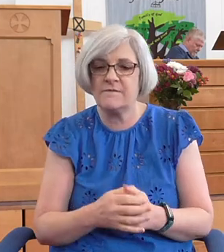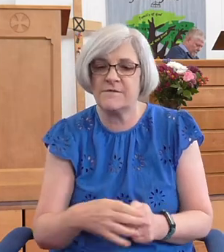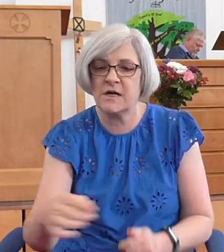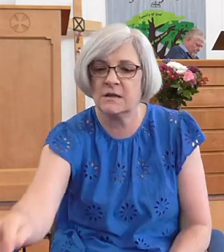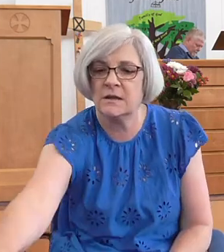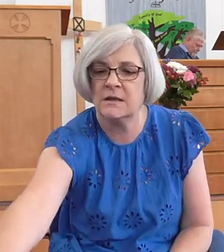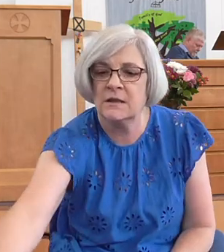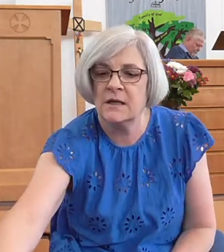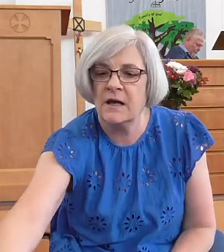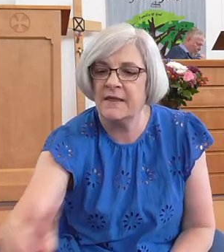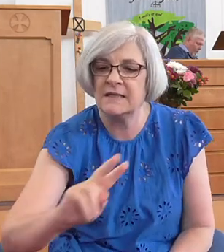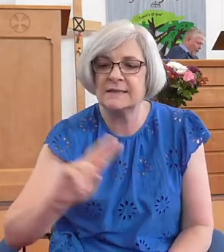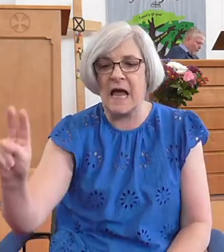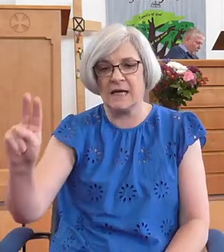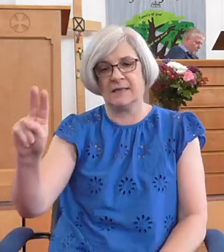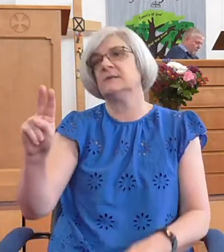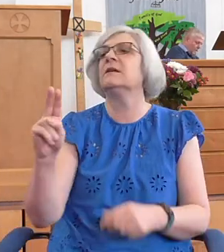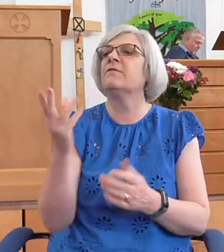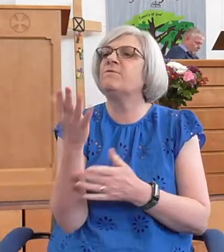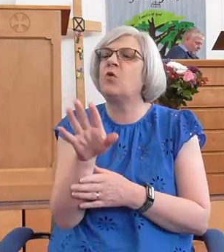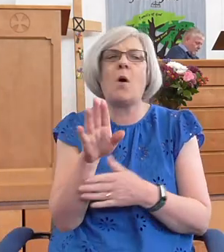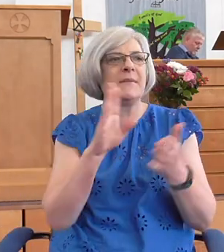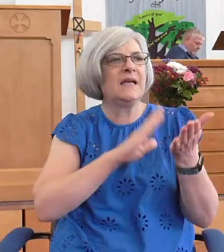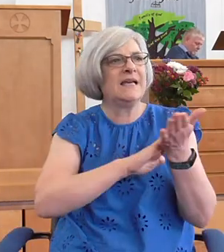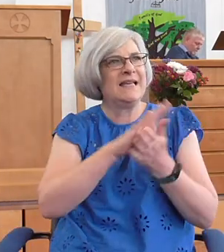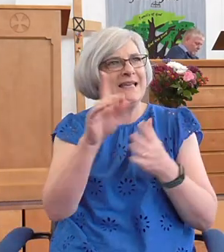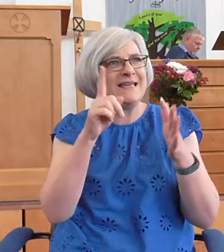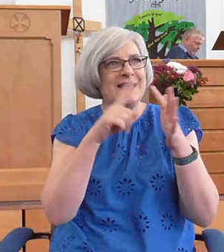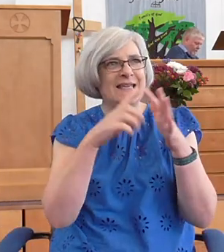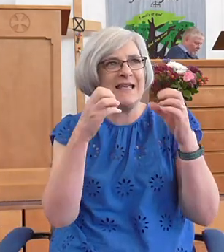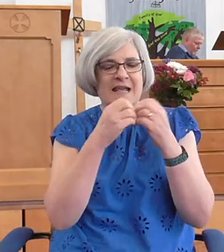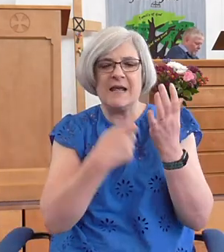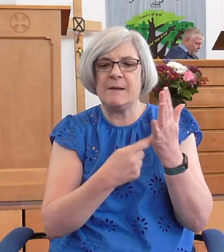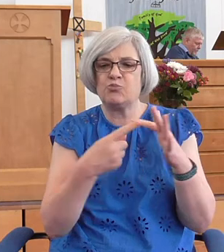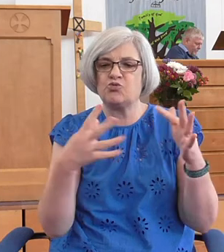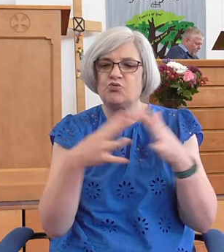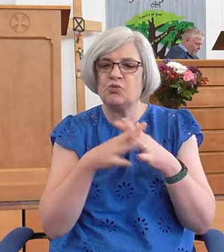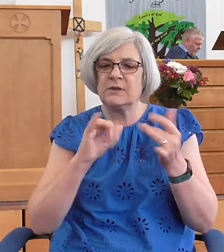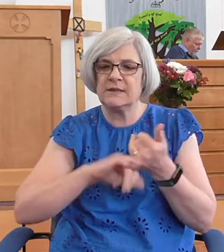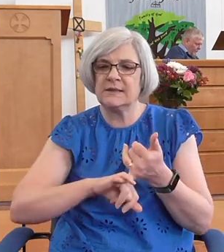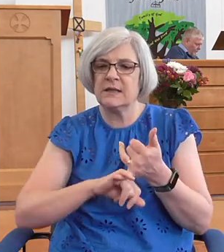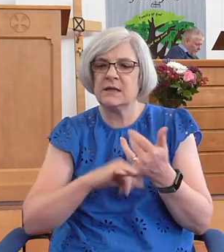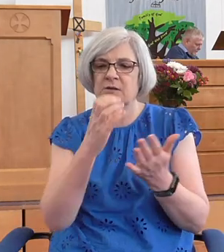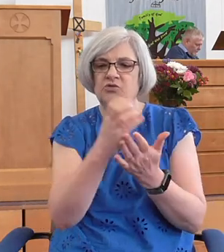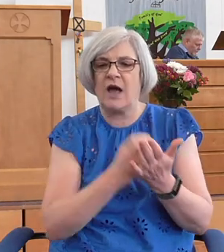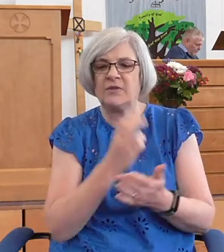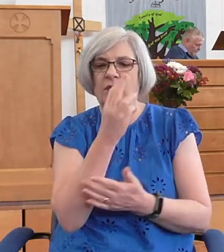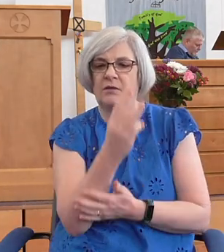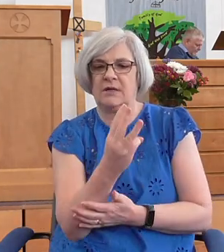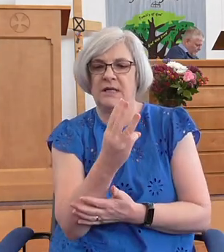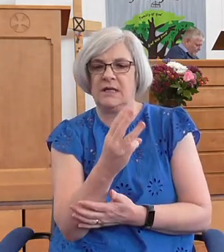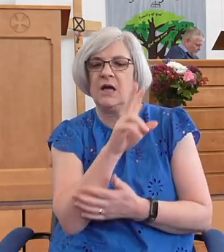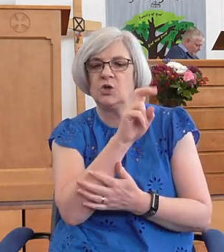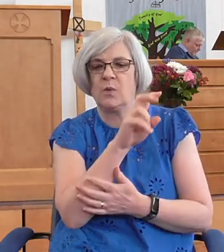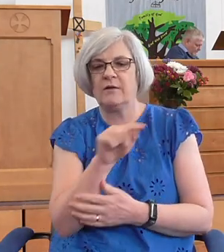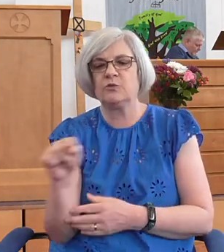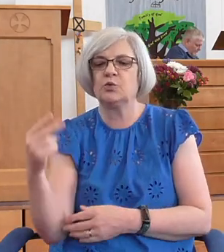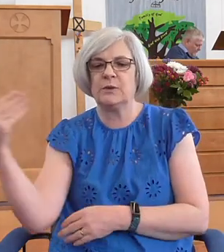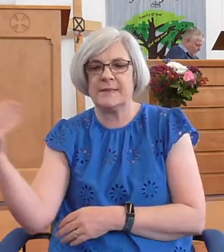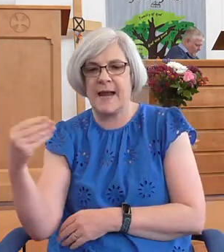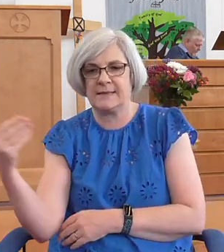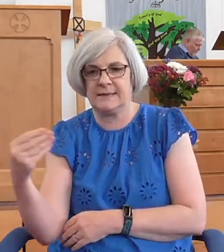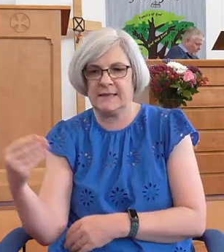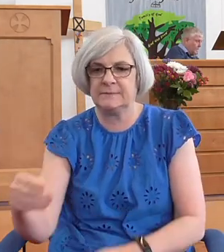1 to 12. And then the other one from the New Testament, from Hebrews chapter 3,